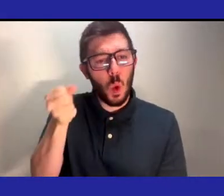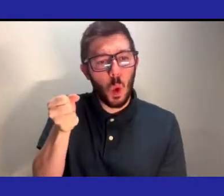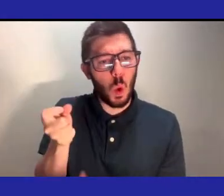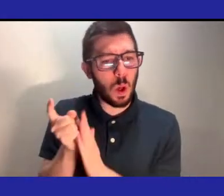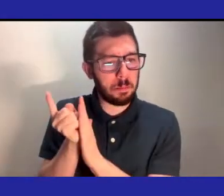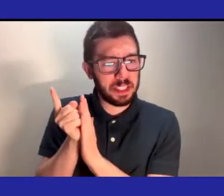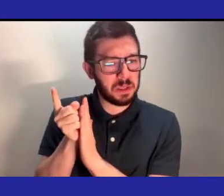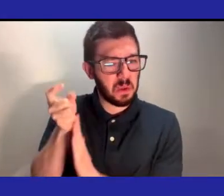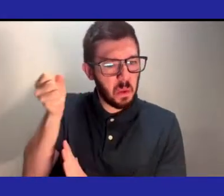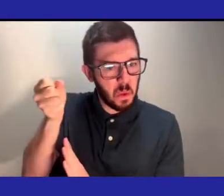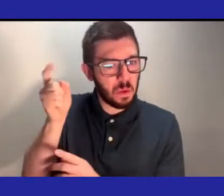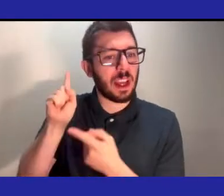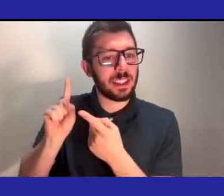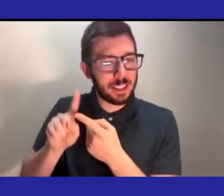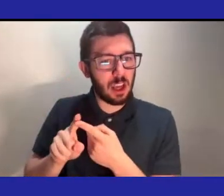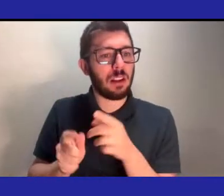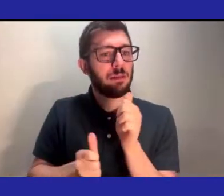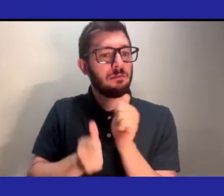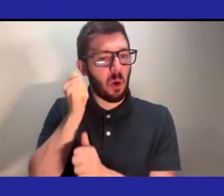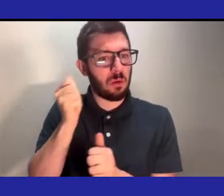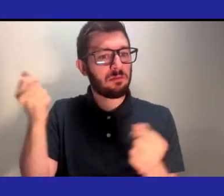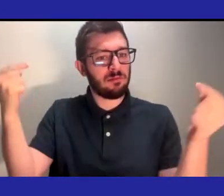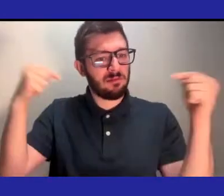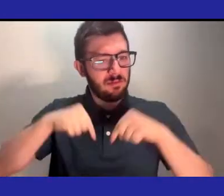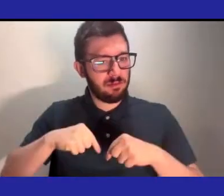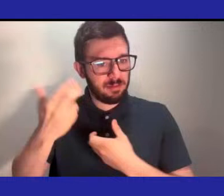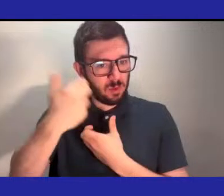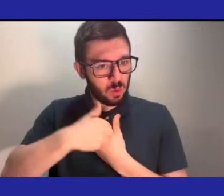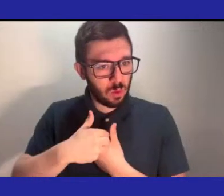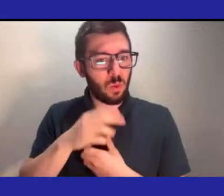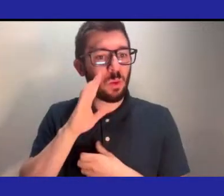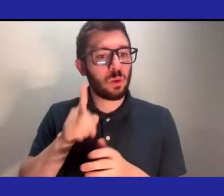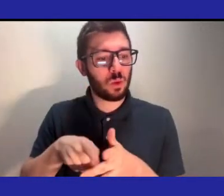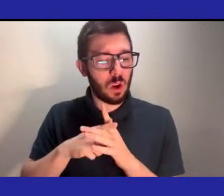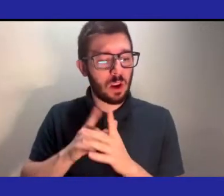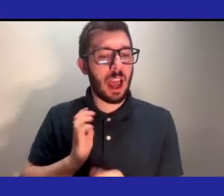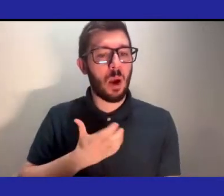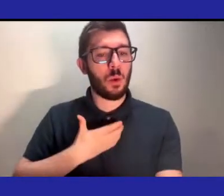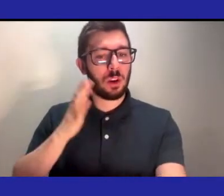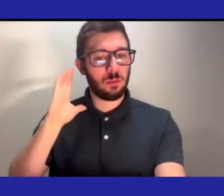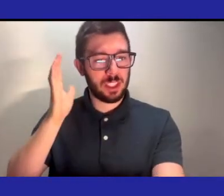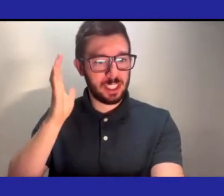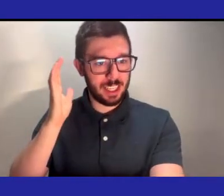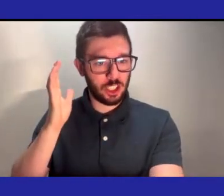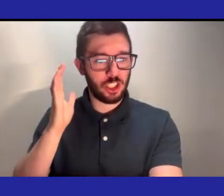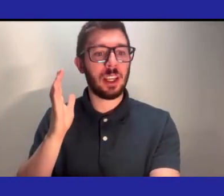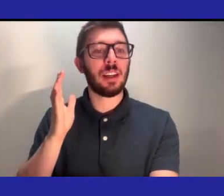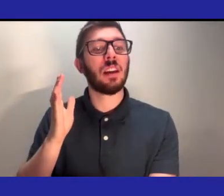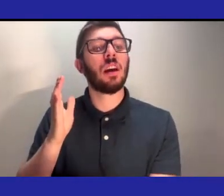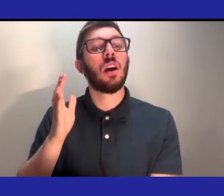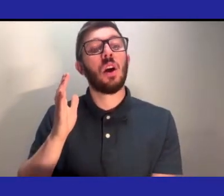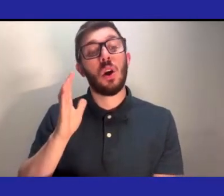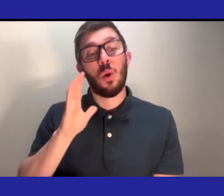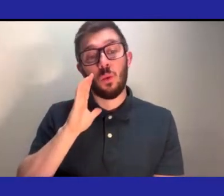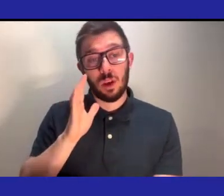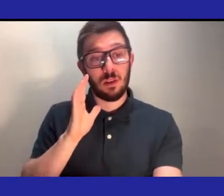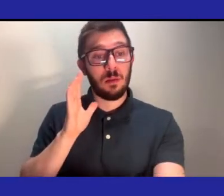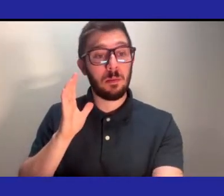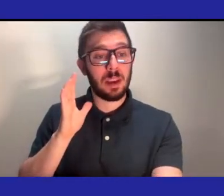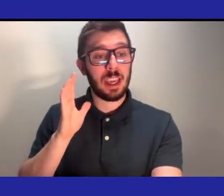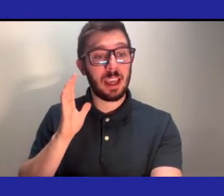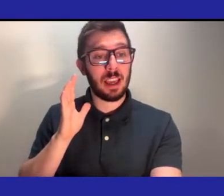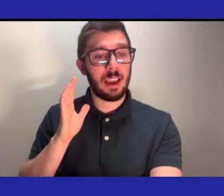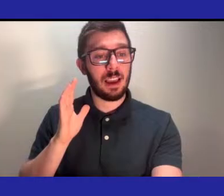quorum, and we could actually, though, begin with our presentation, our first one, which is going to be an action item. And Kendra